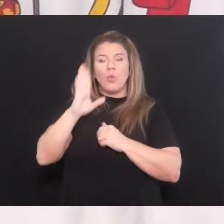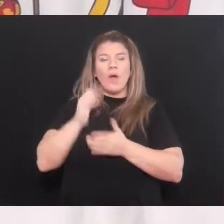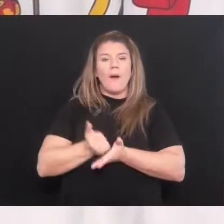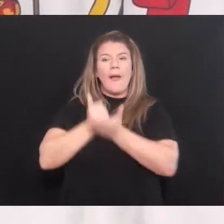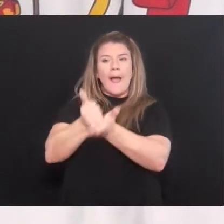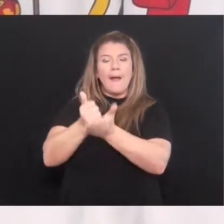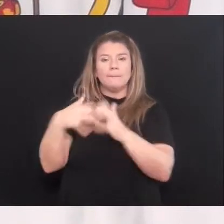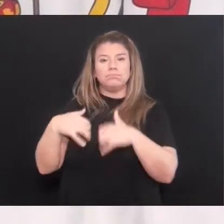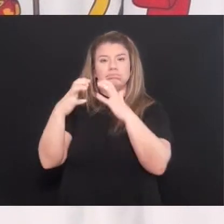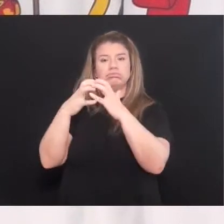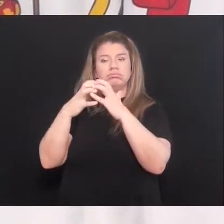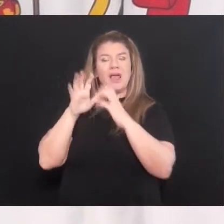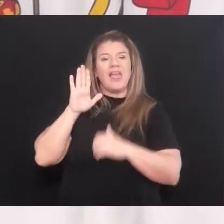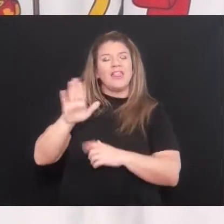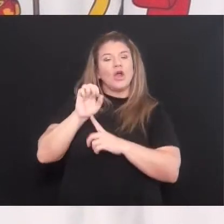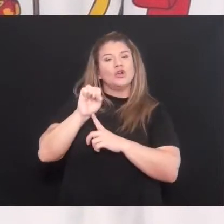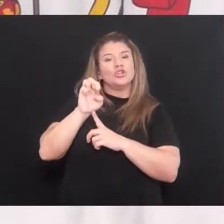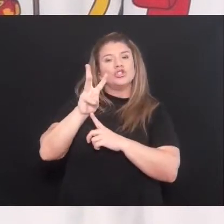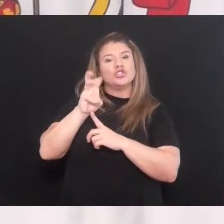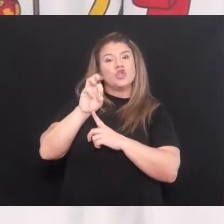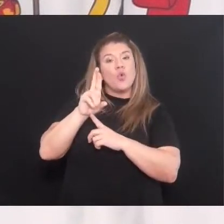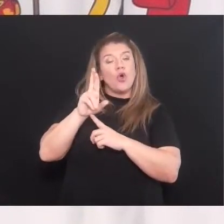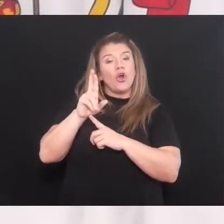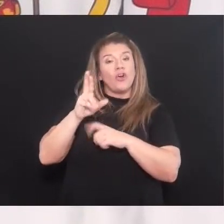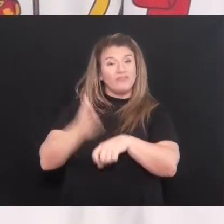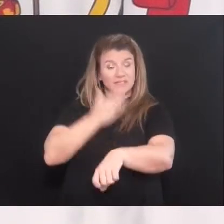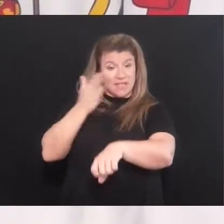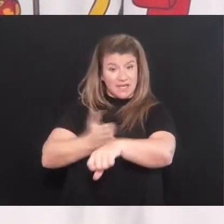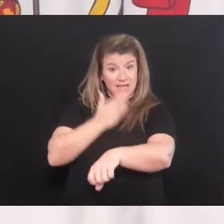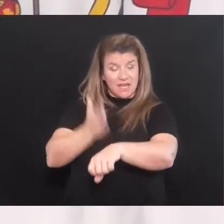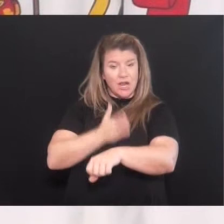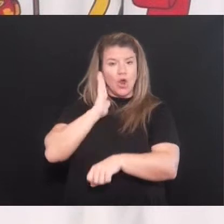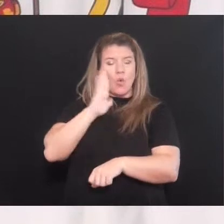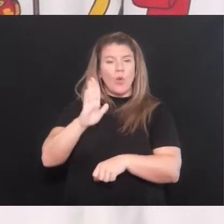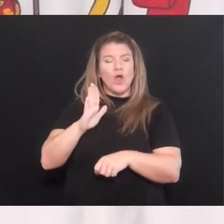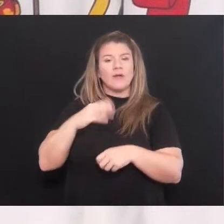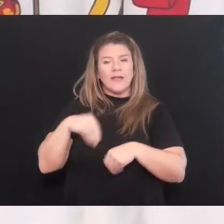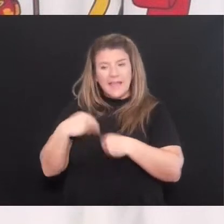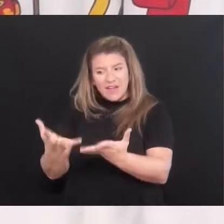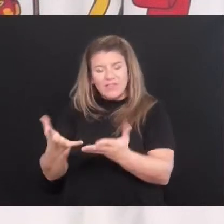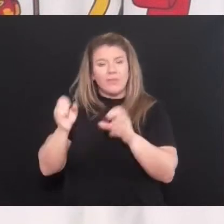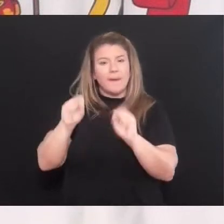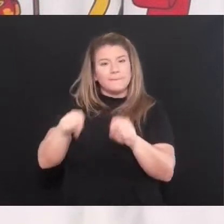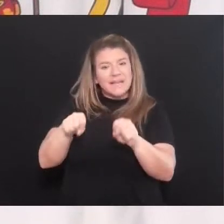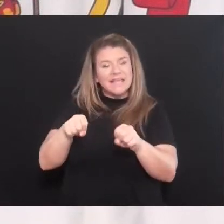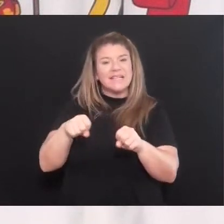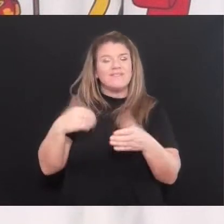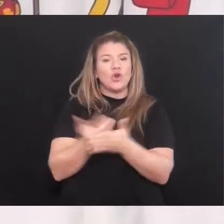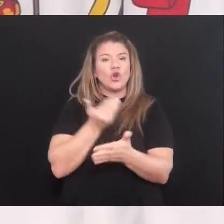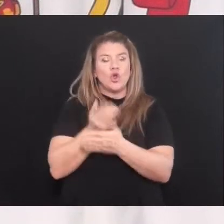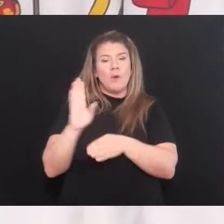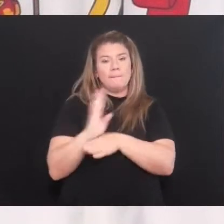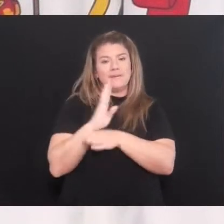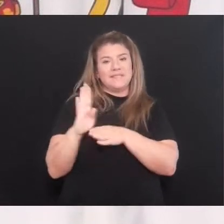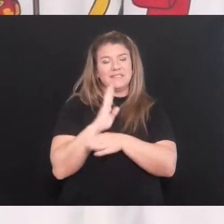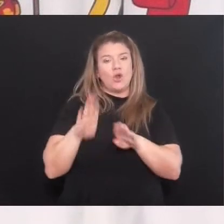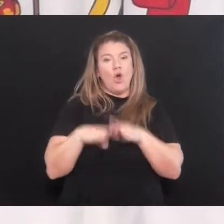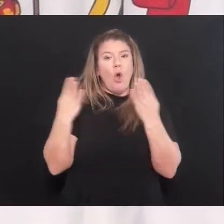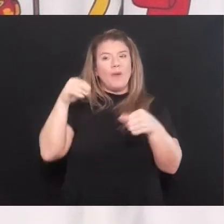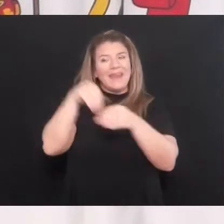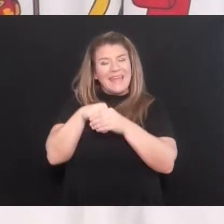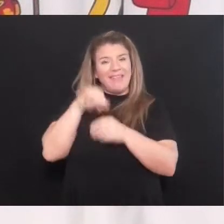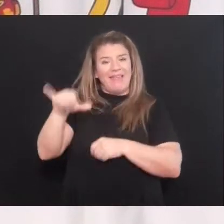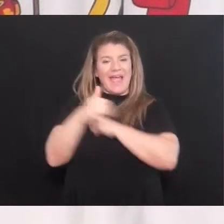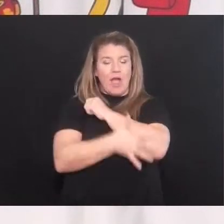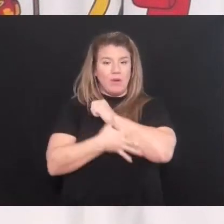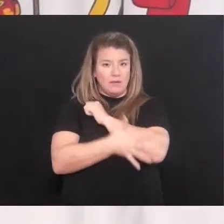rehabilitate Clay's sewer facility and will facilitate the ability for new businesses to open in Clay